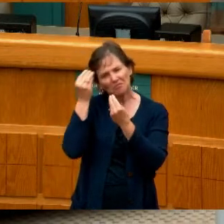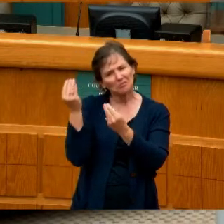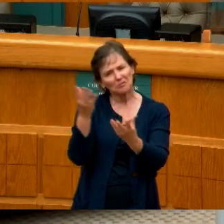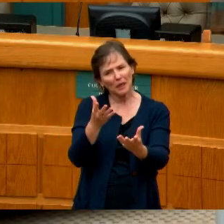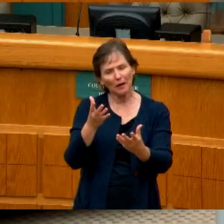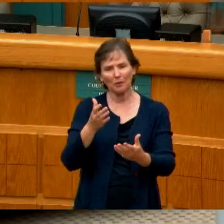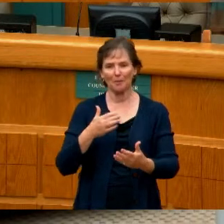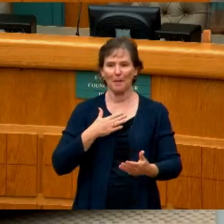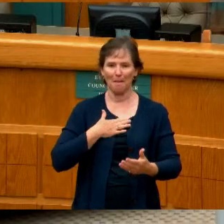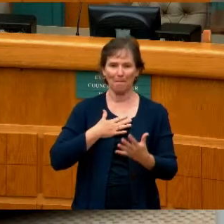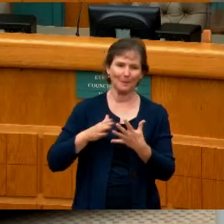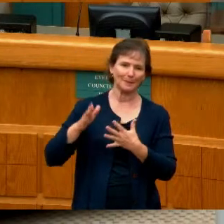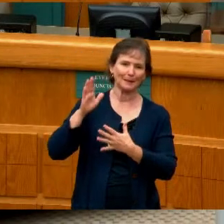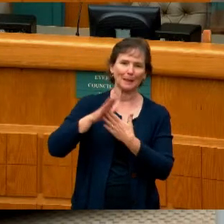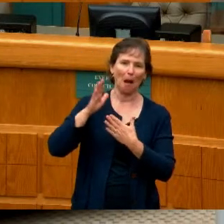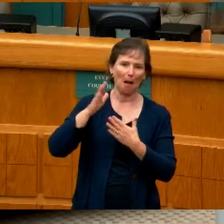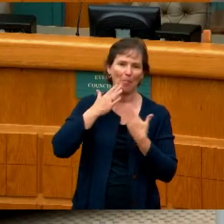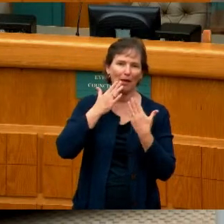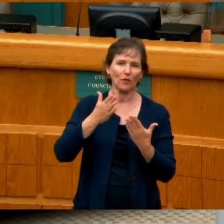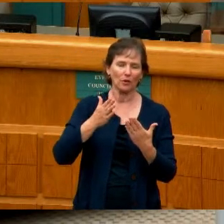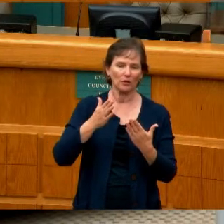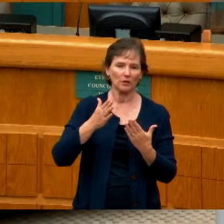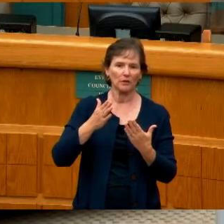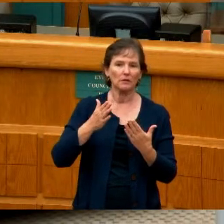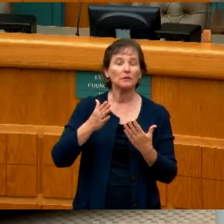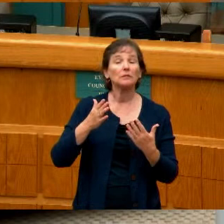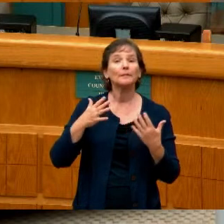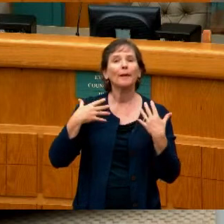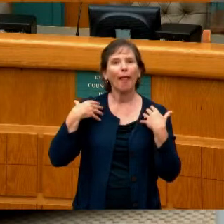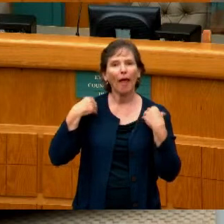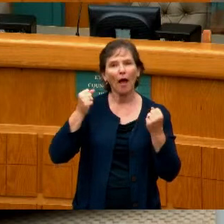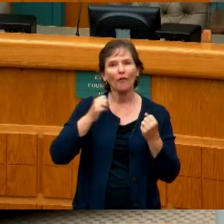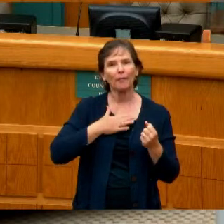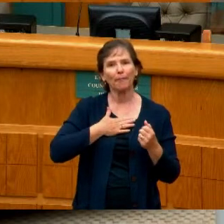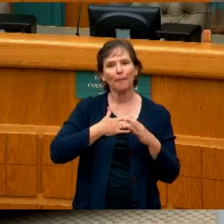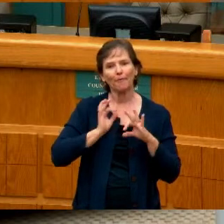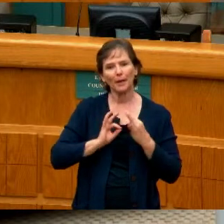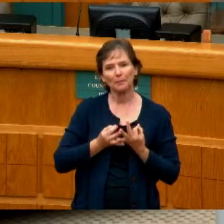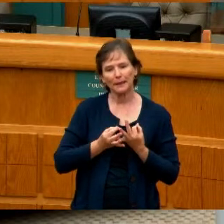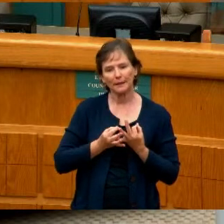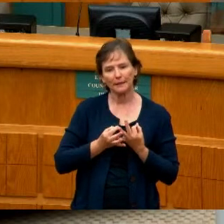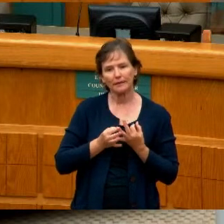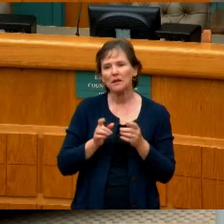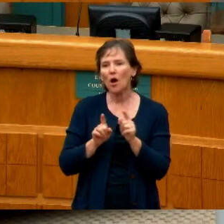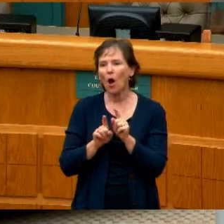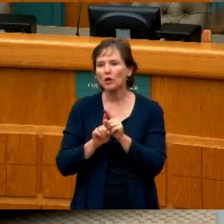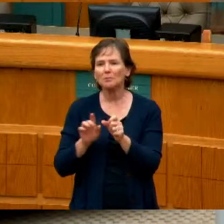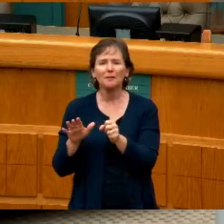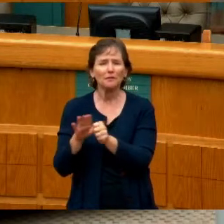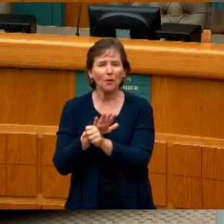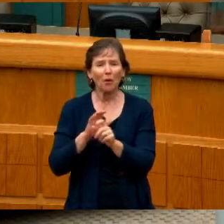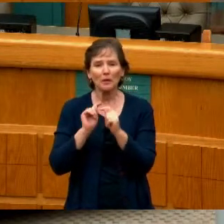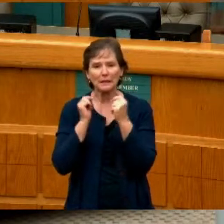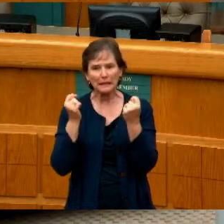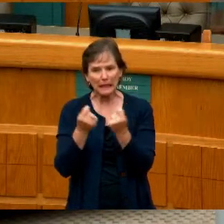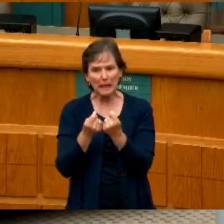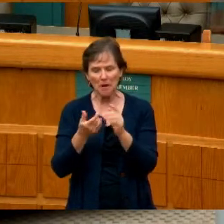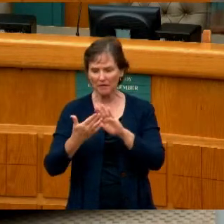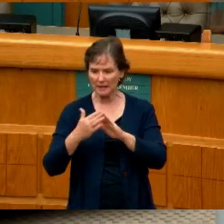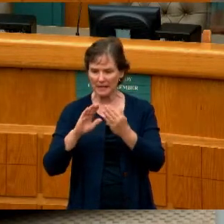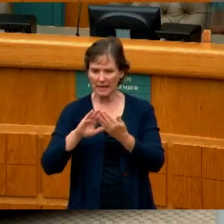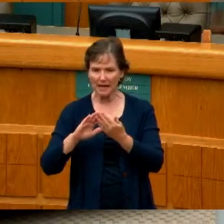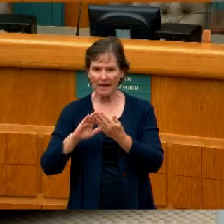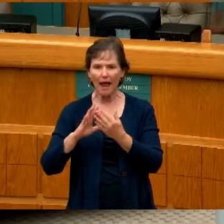too wish to give thanks, and I'd like to share with you some of the things that I'm most thankful for. including the health of my family